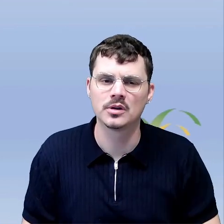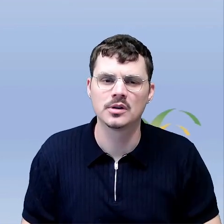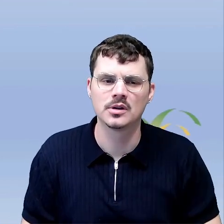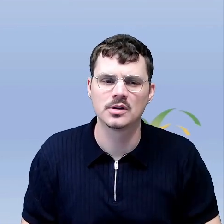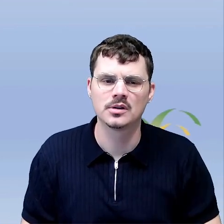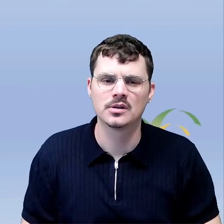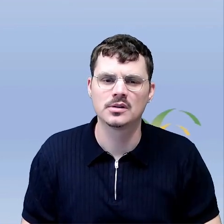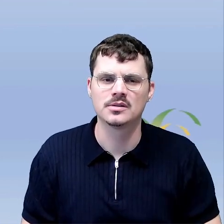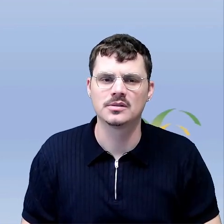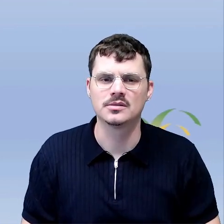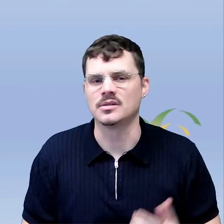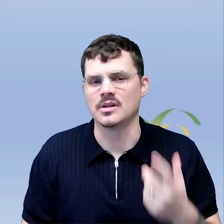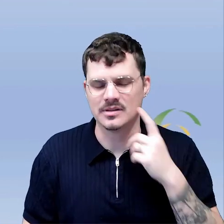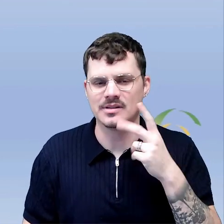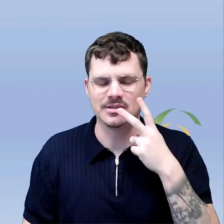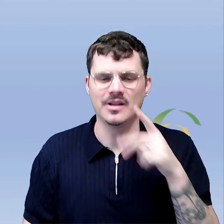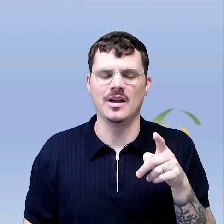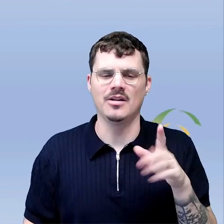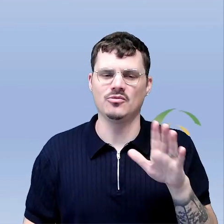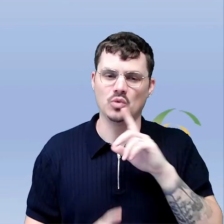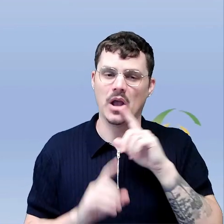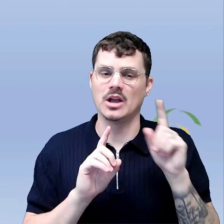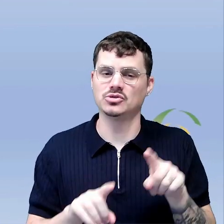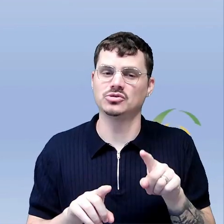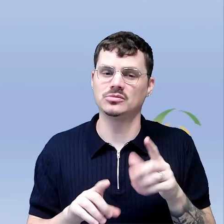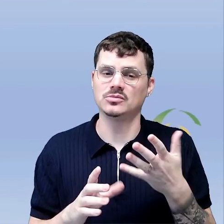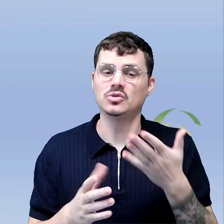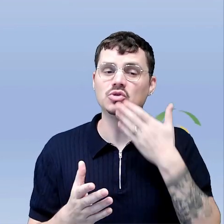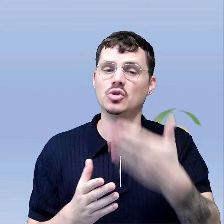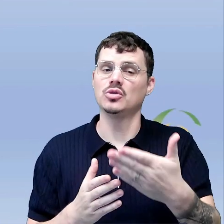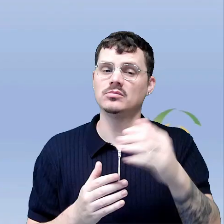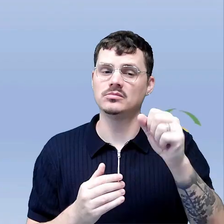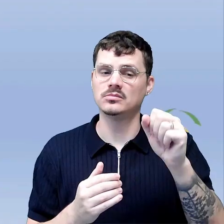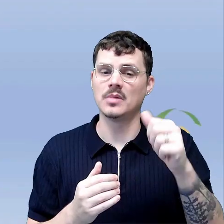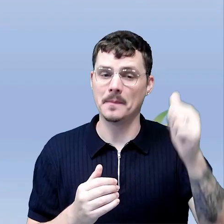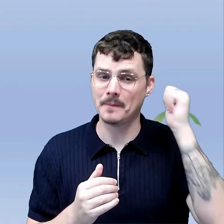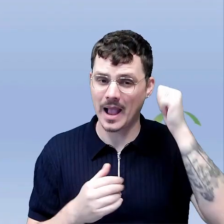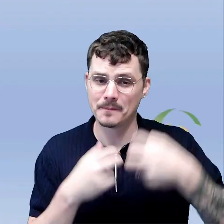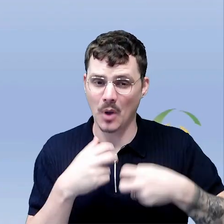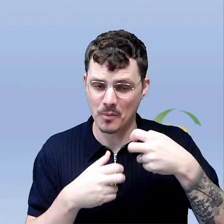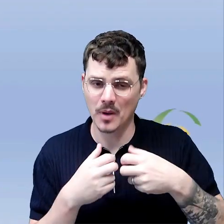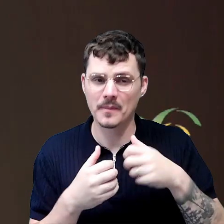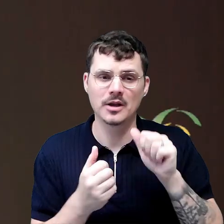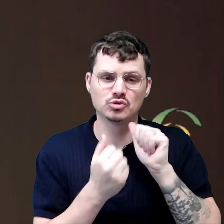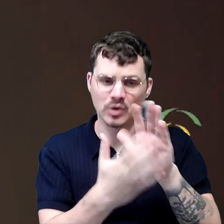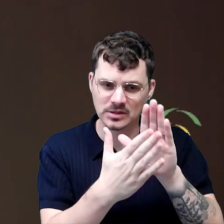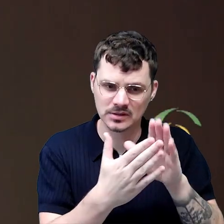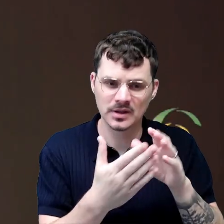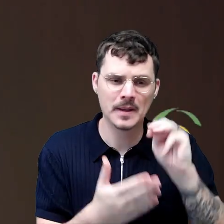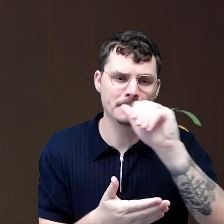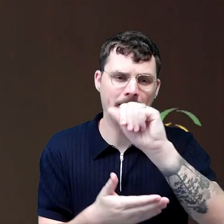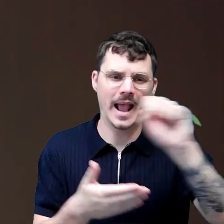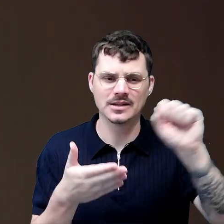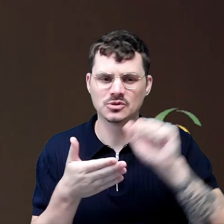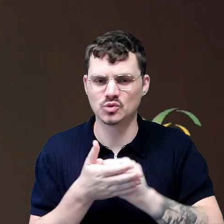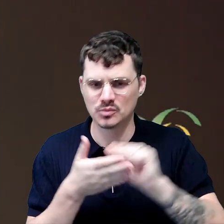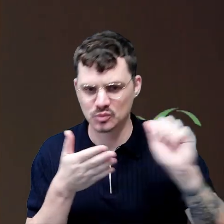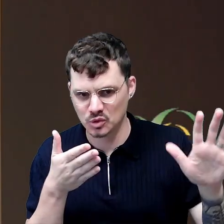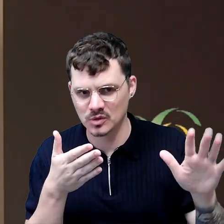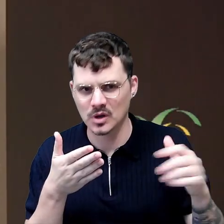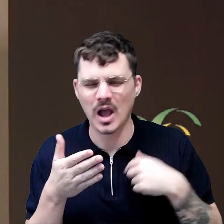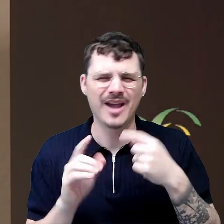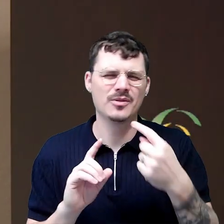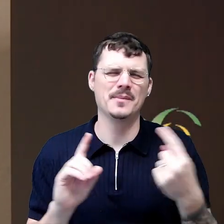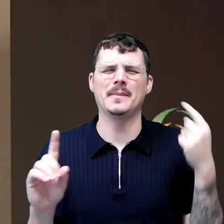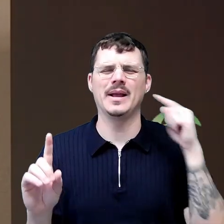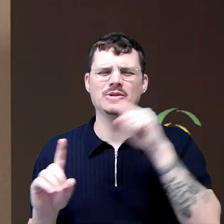I think she had a good reaction to that. And so she did. The back problem was addressed. The mass was removed. I